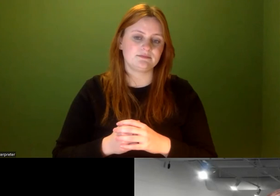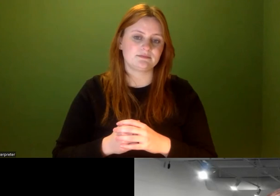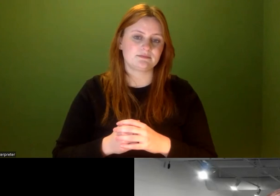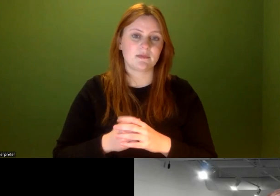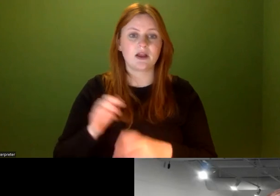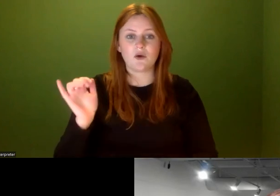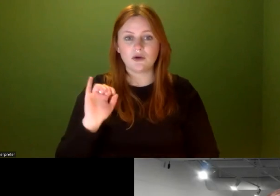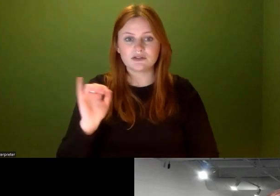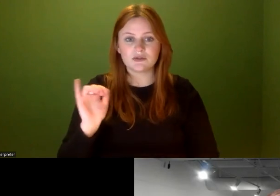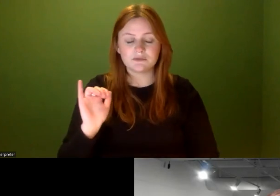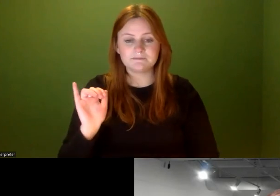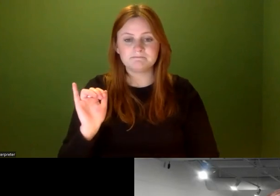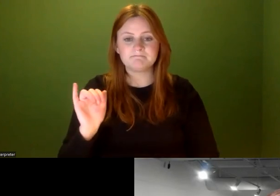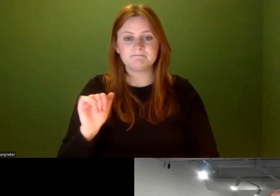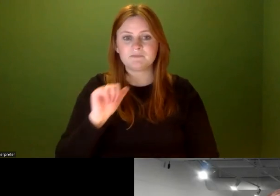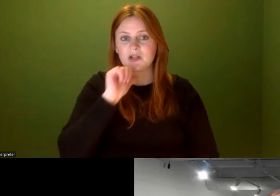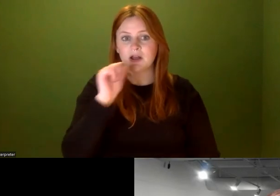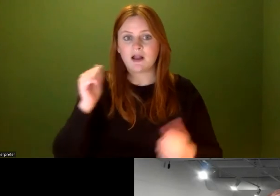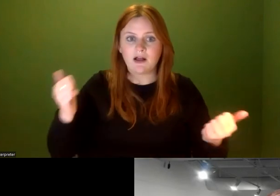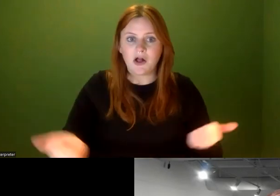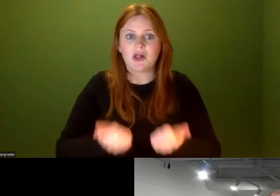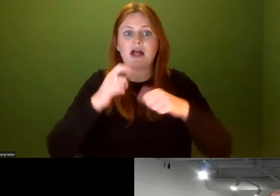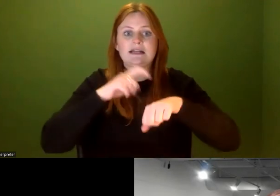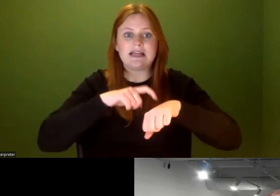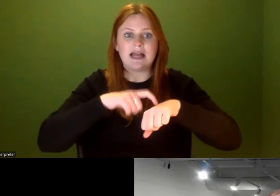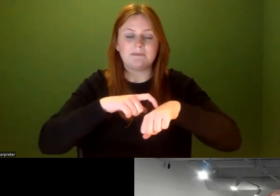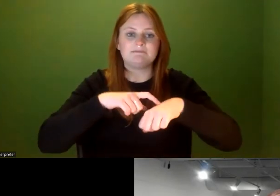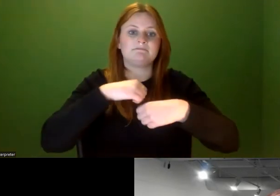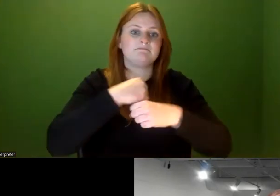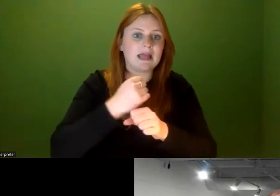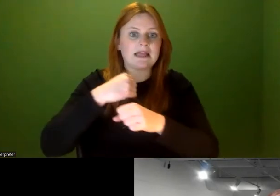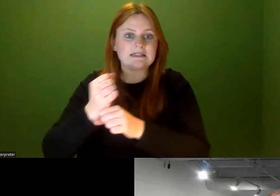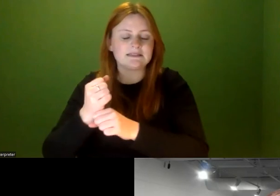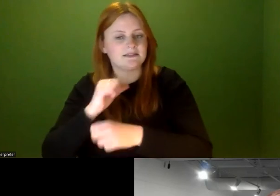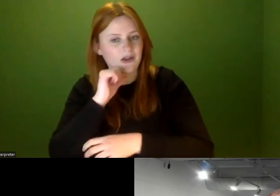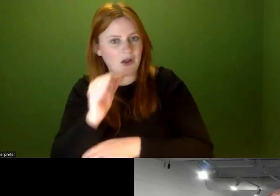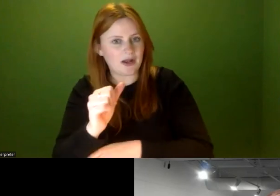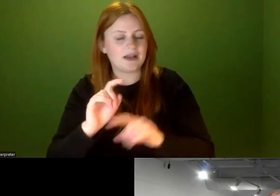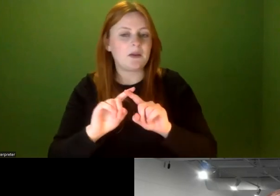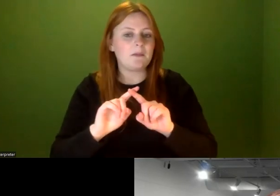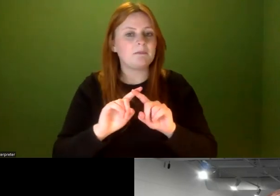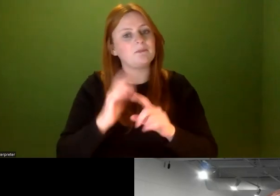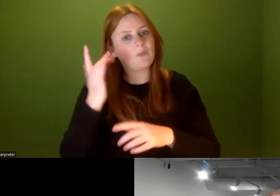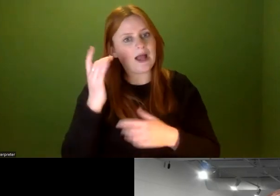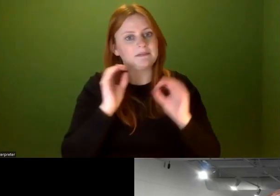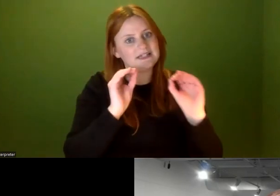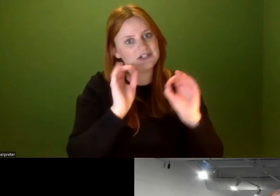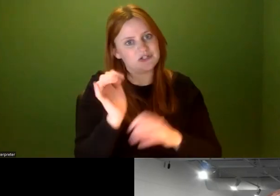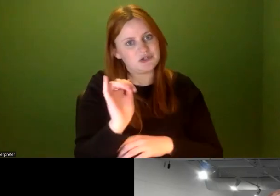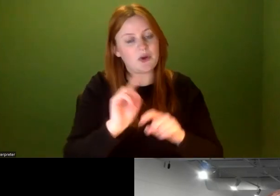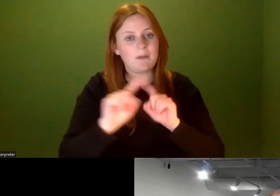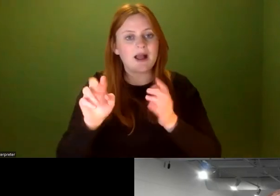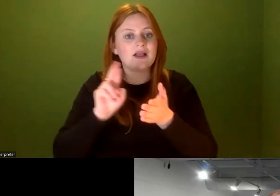not a lot of time to make work along with the teaching. But there is a research,